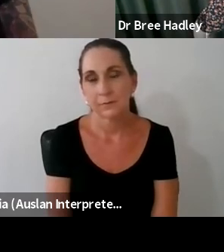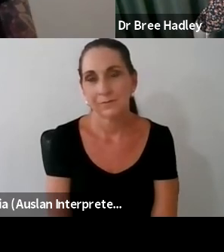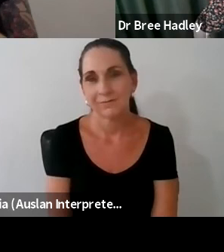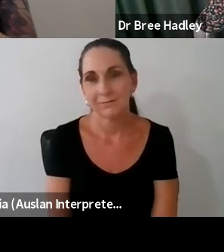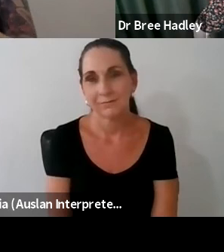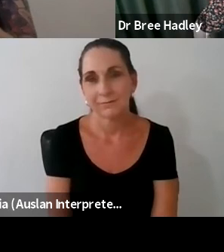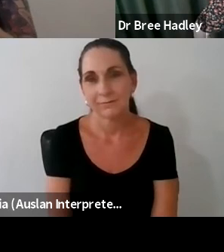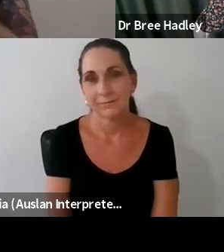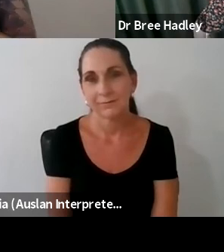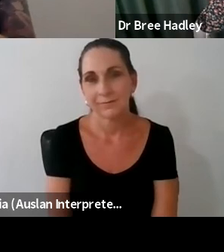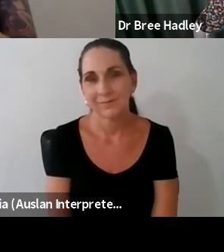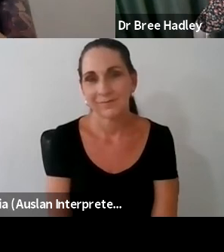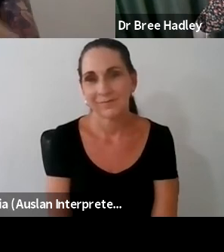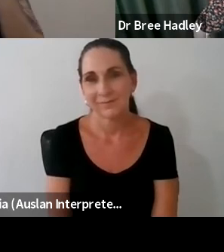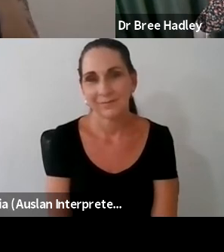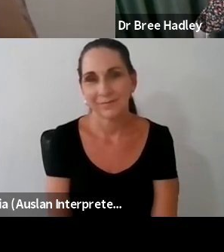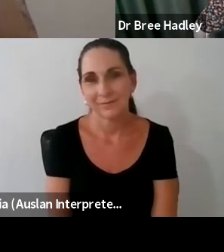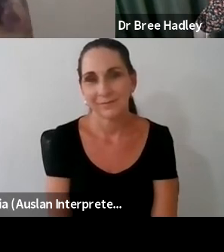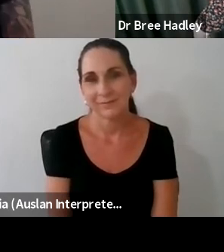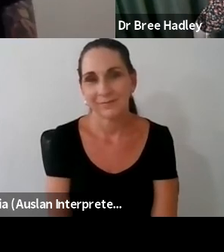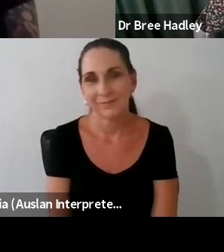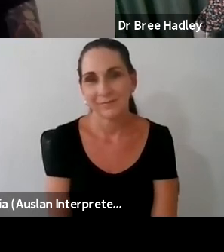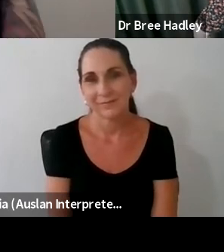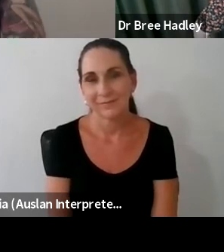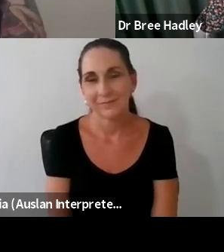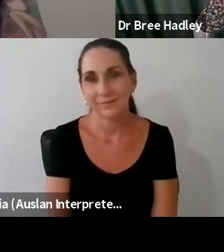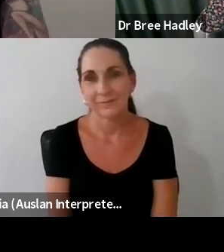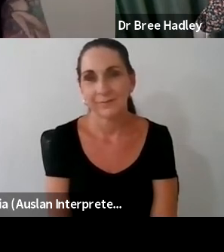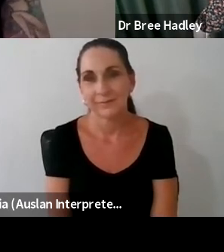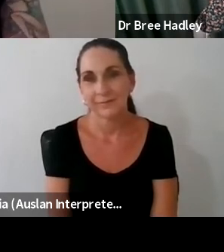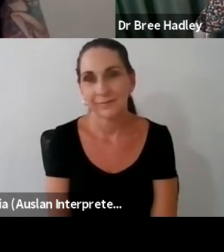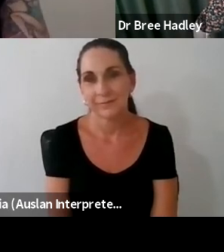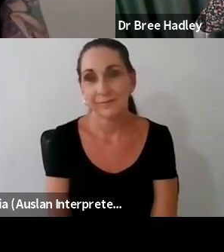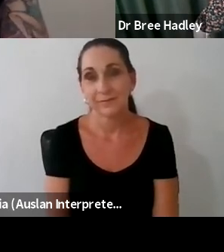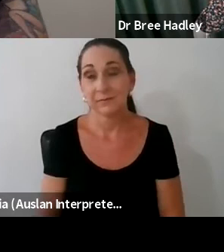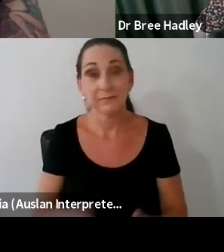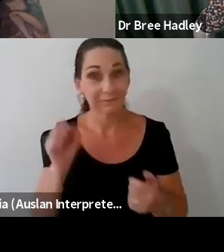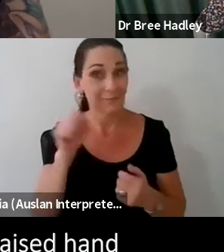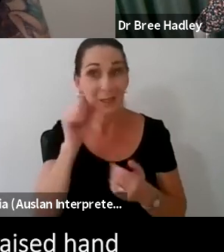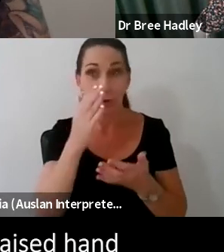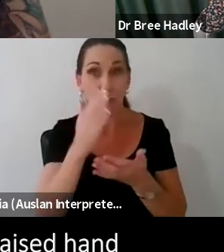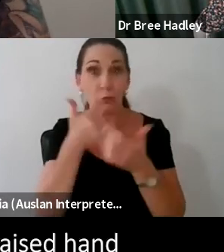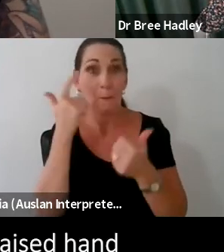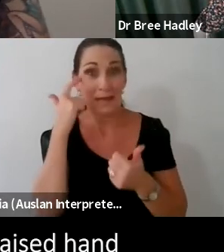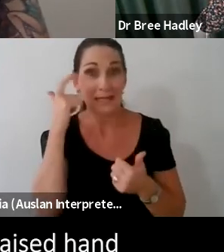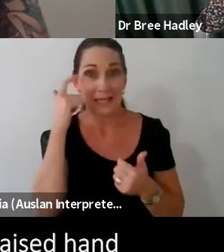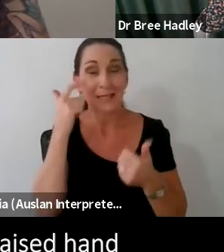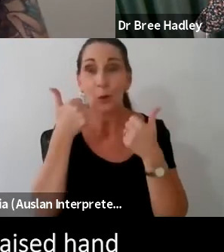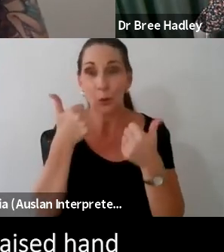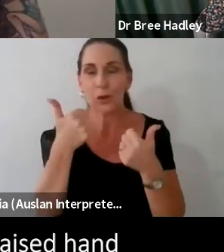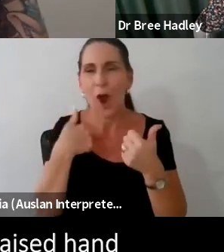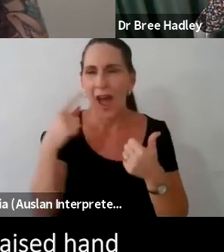That makes sense? That's the end of my thought. It does. It does. I think we have a